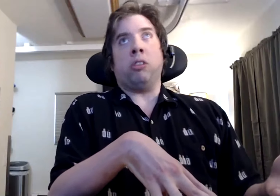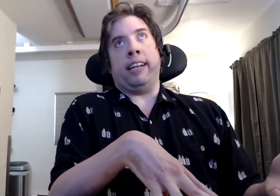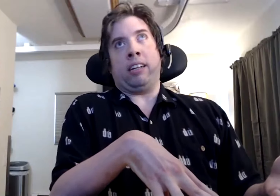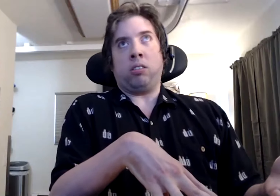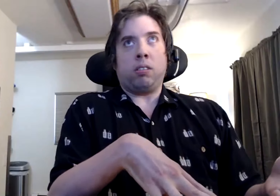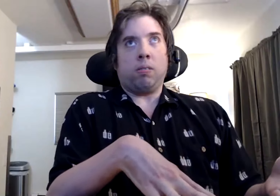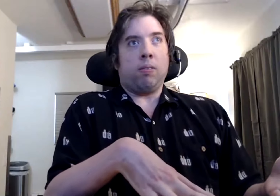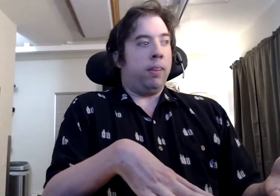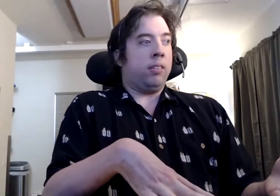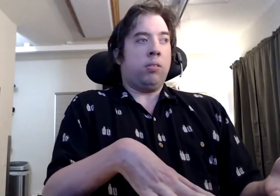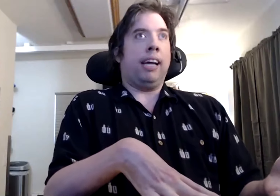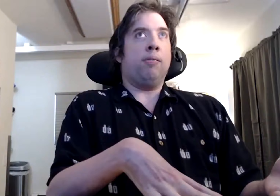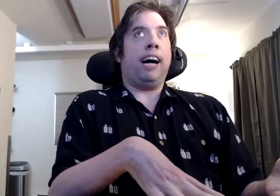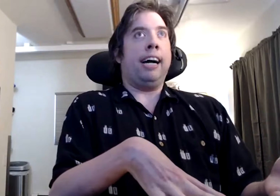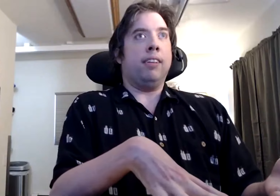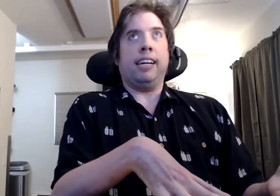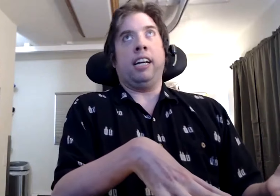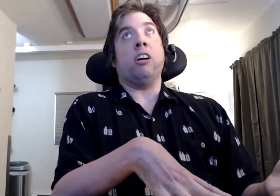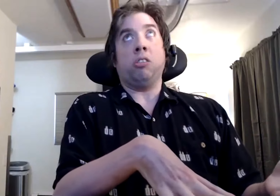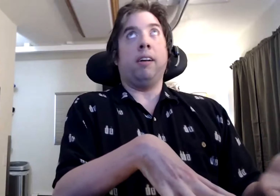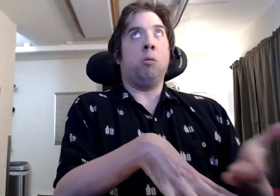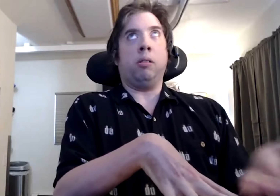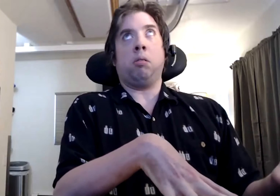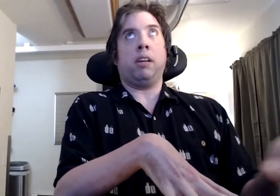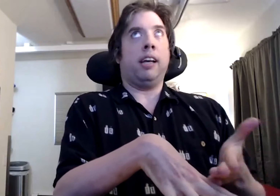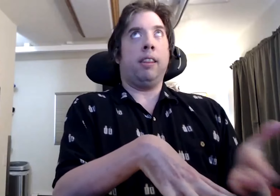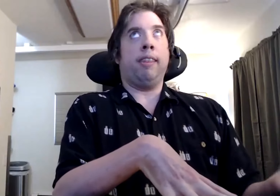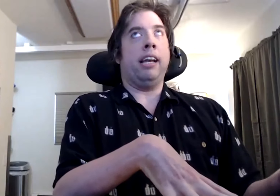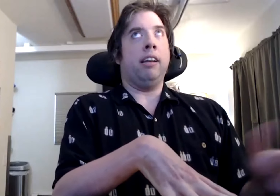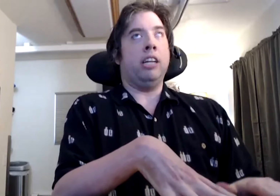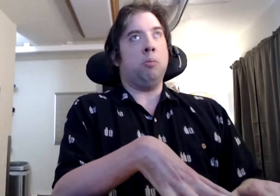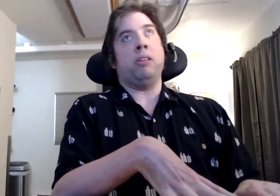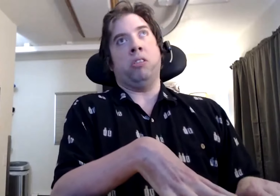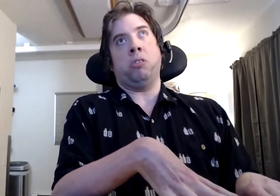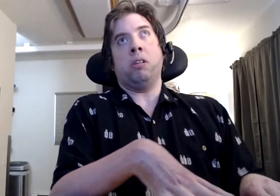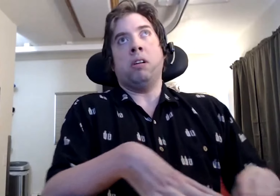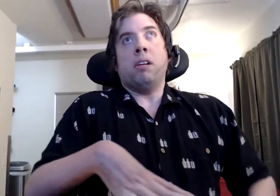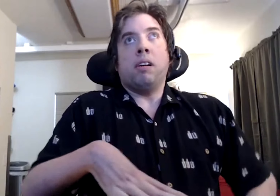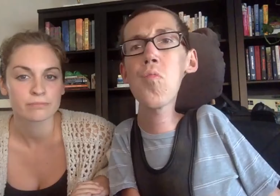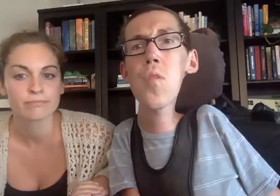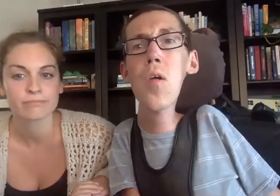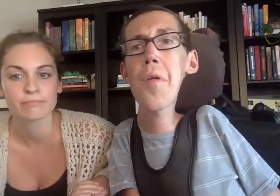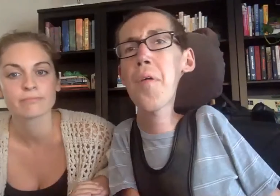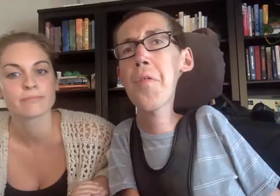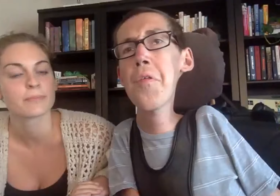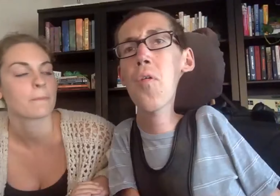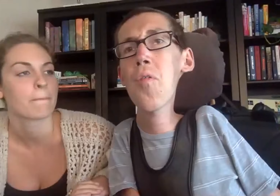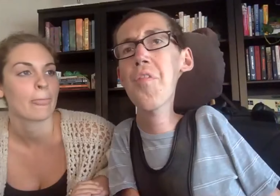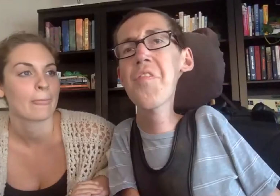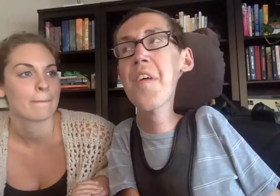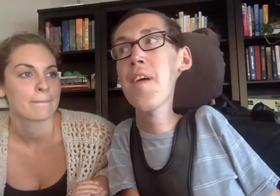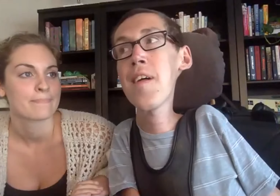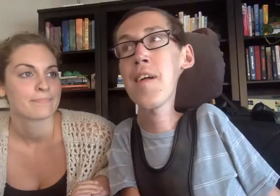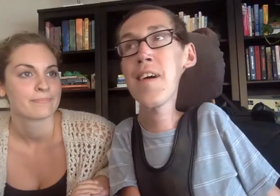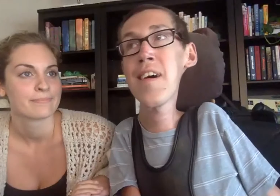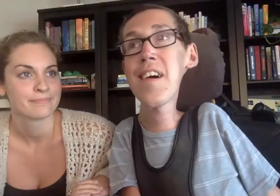goals in the next, like, say five to 10 years with that as your business? Ooh, what are our goals?